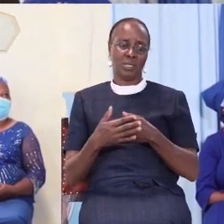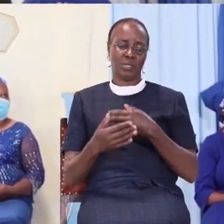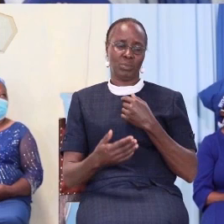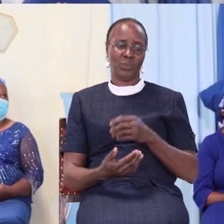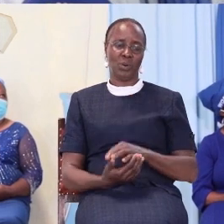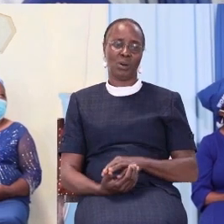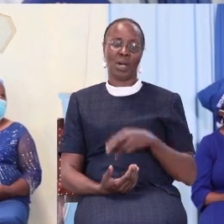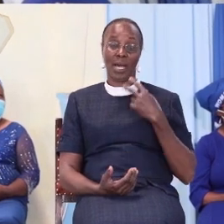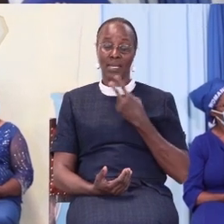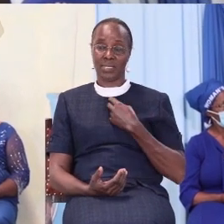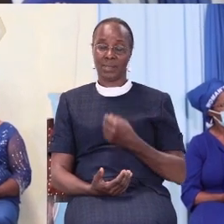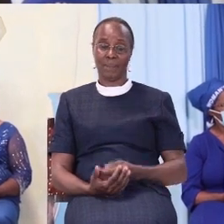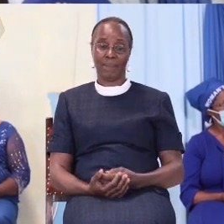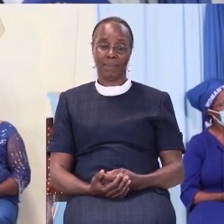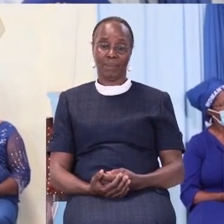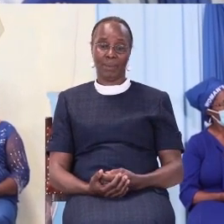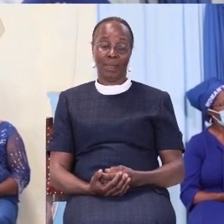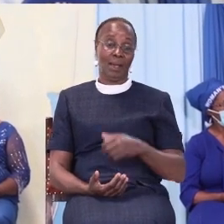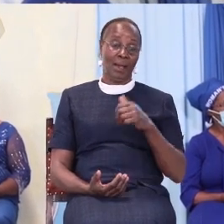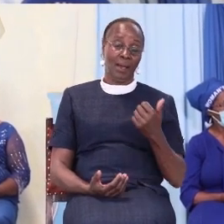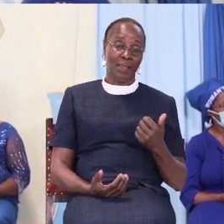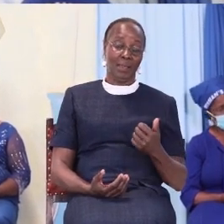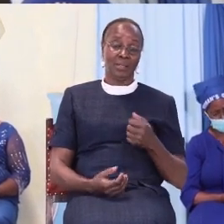They even went to school before you.